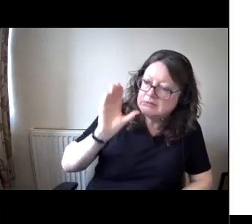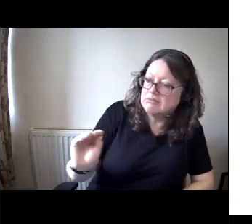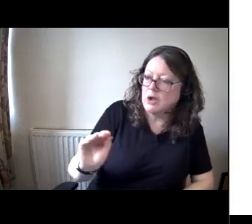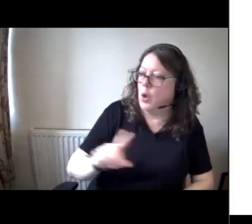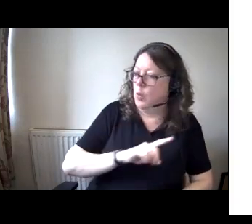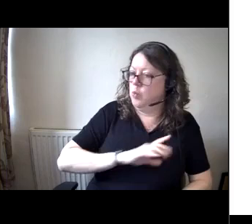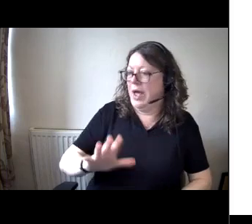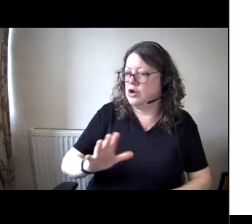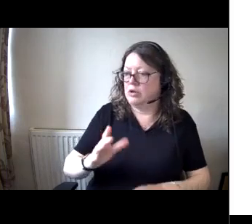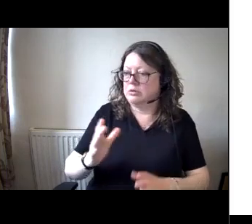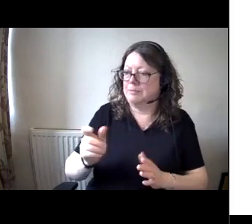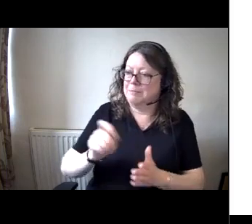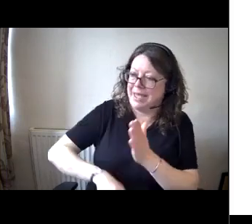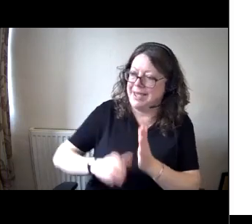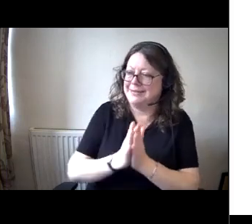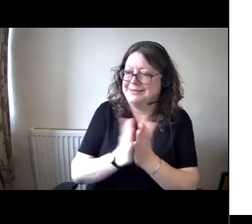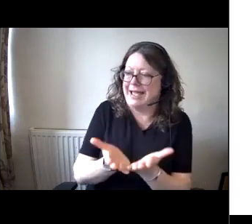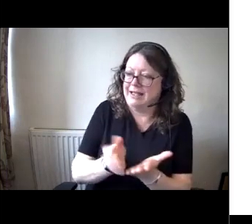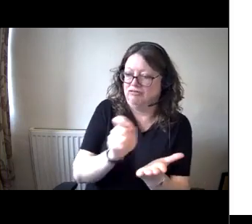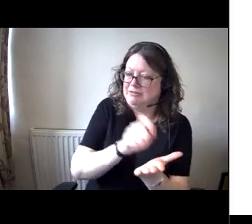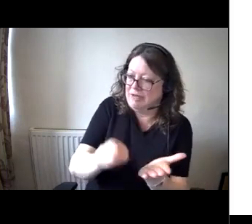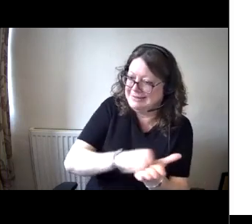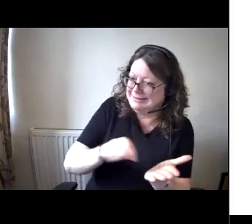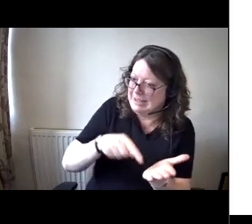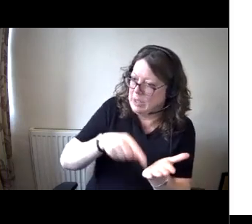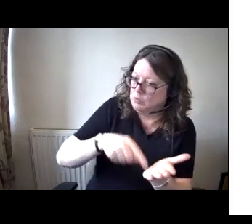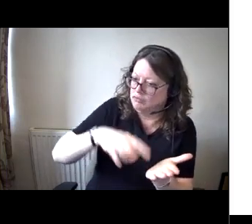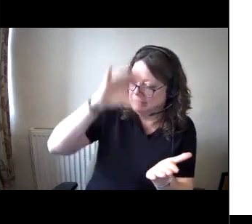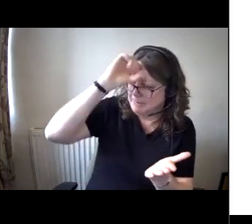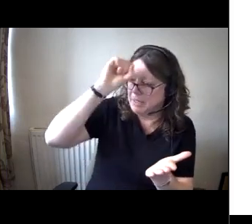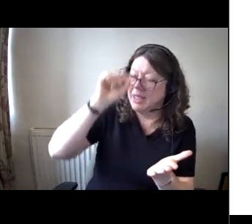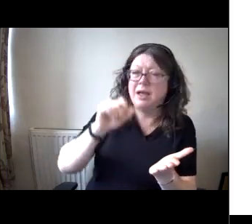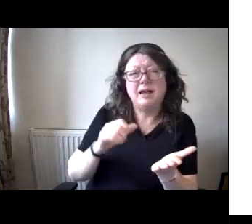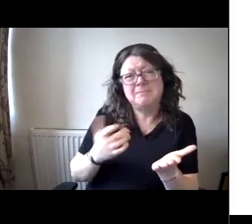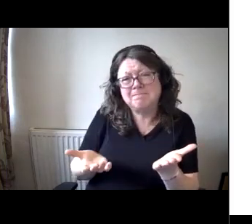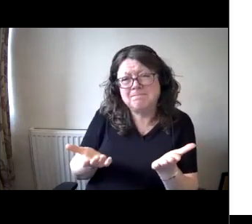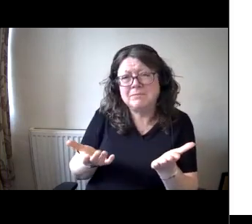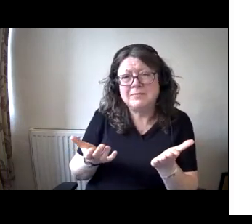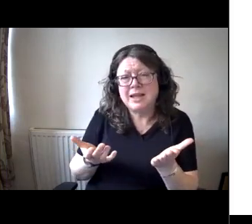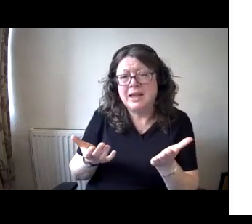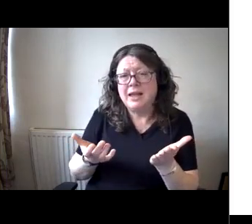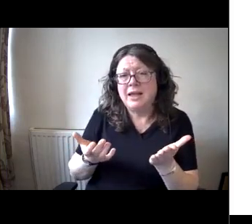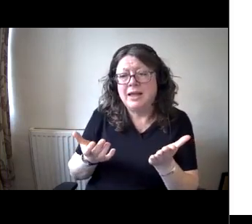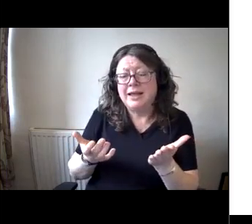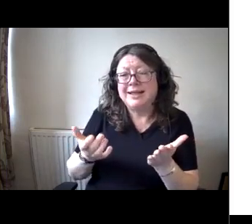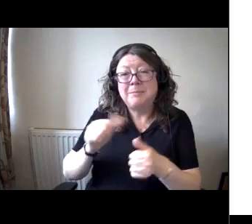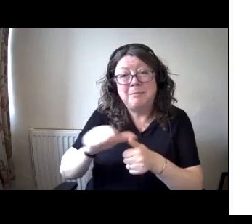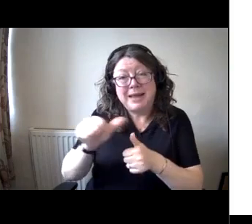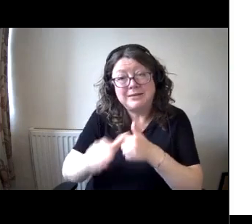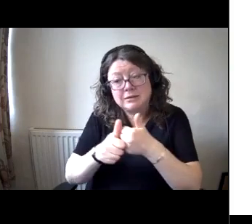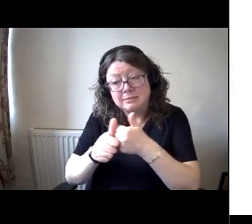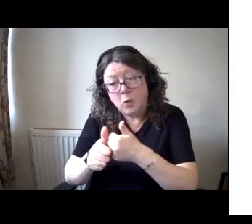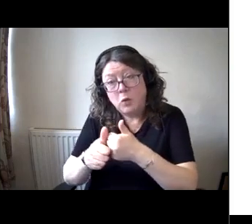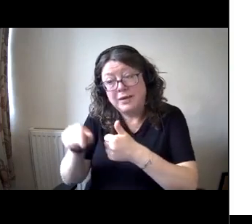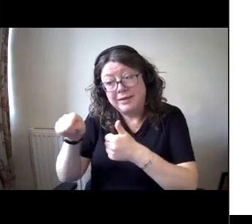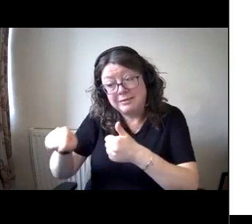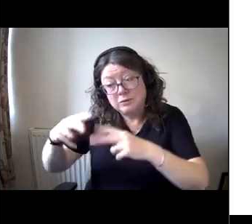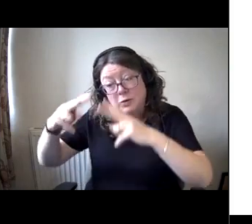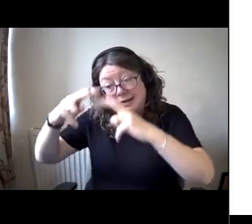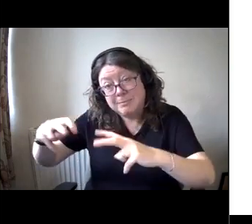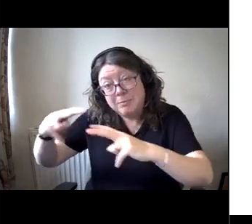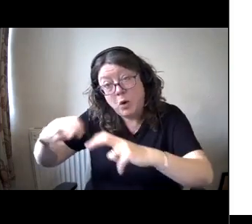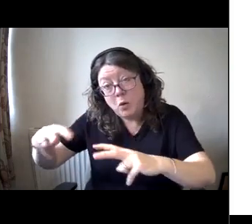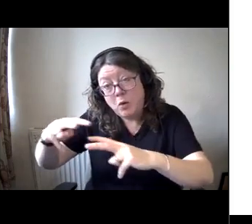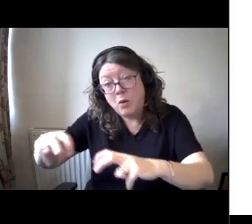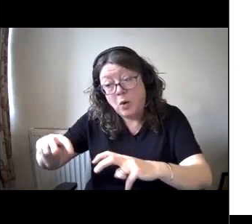this? Actually bringing it to them and supporting our young people to identify what works for them, because as we know, there are